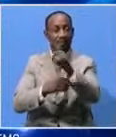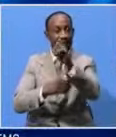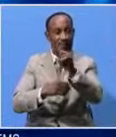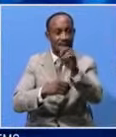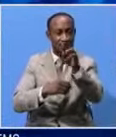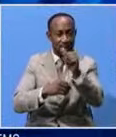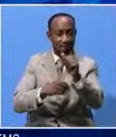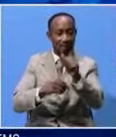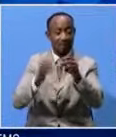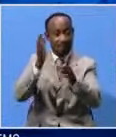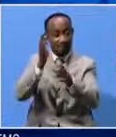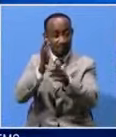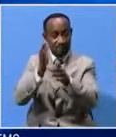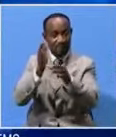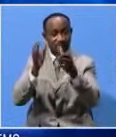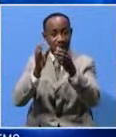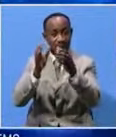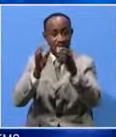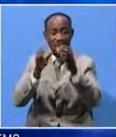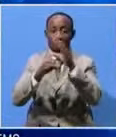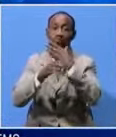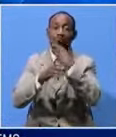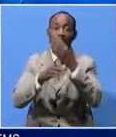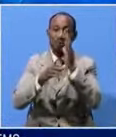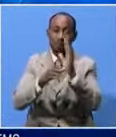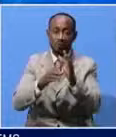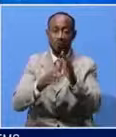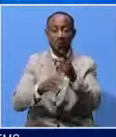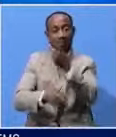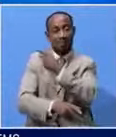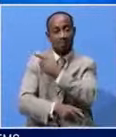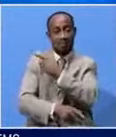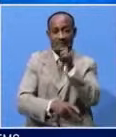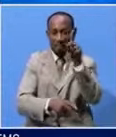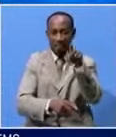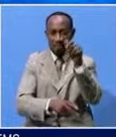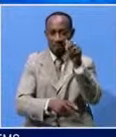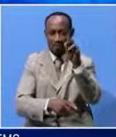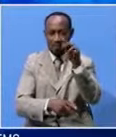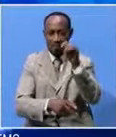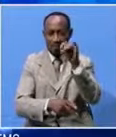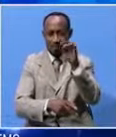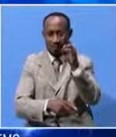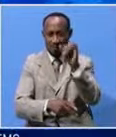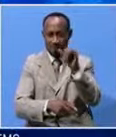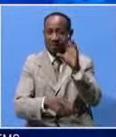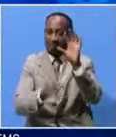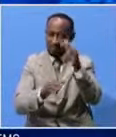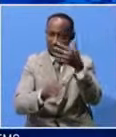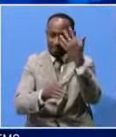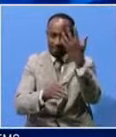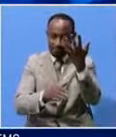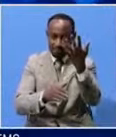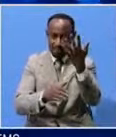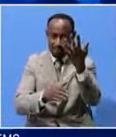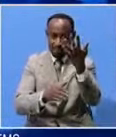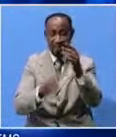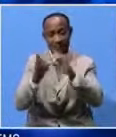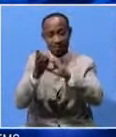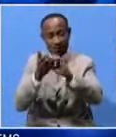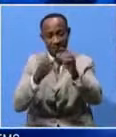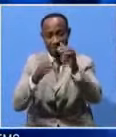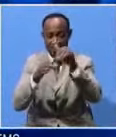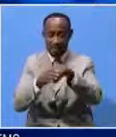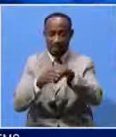Commissioner Operations South, Patricia Lungu, at the launch which took place on the sidelines of the 5th SADC Industrialization Week in